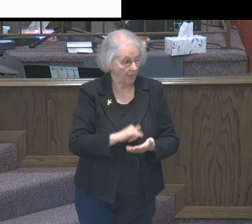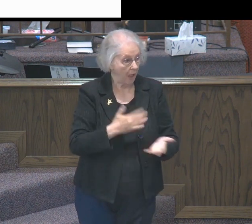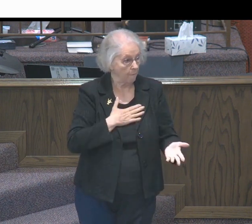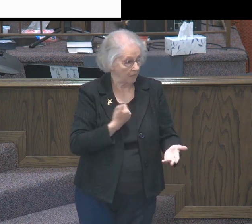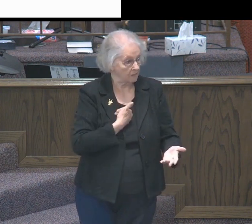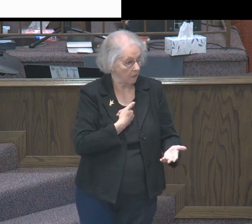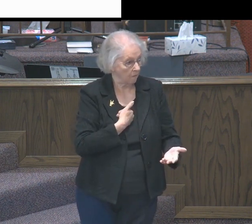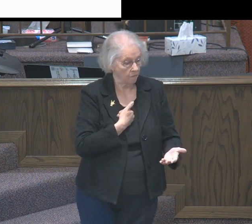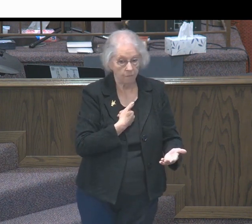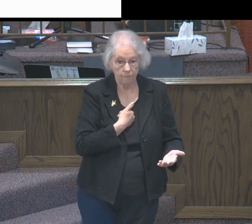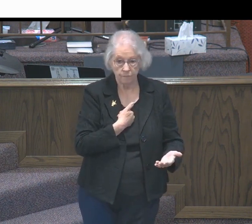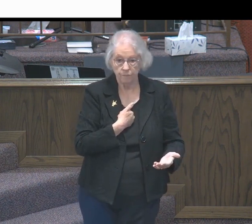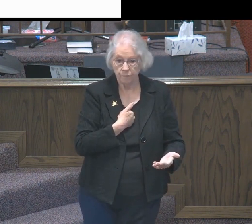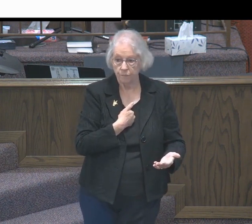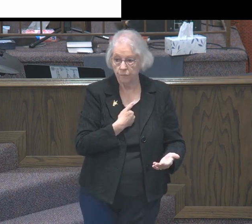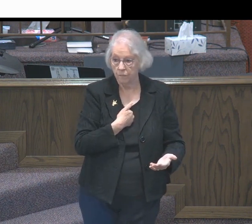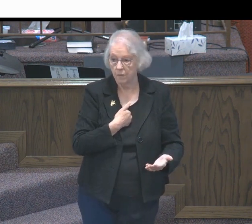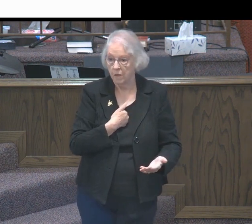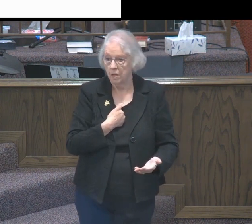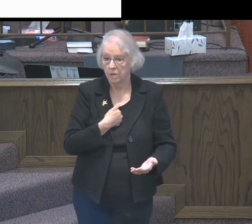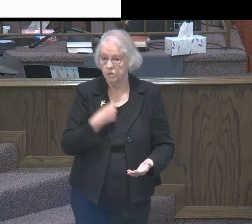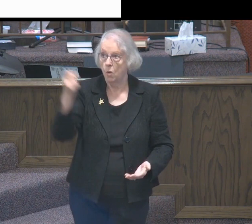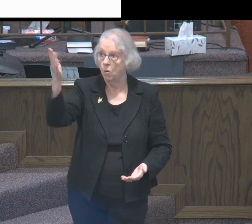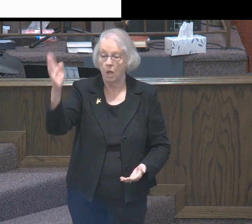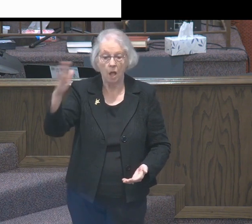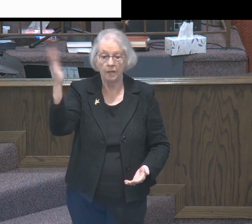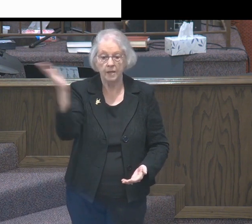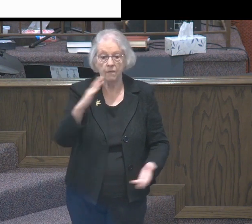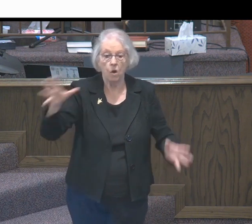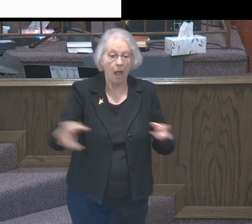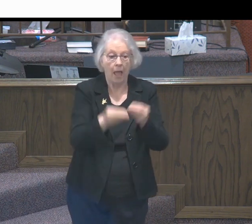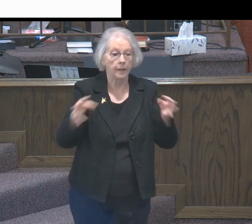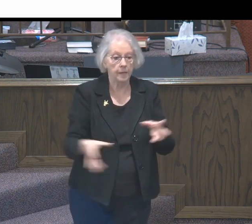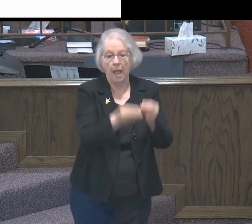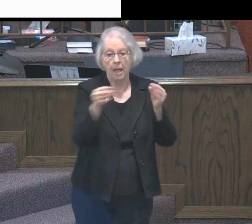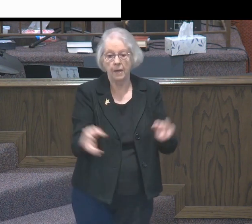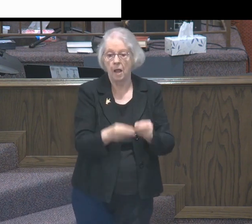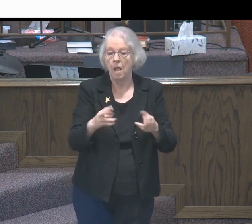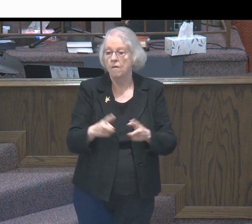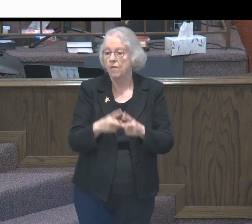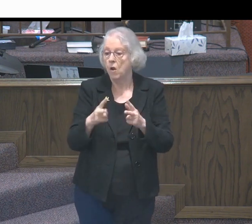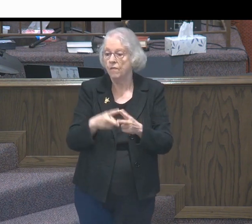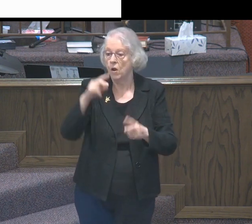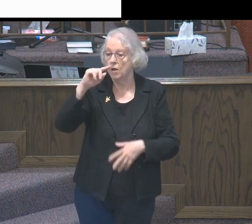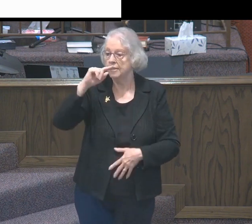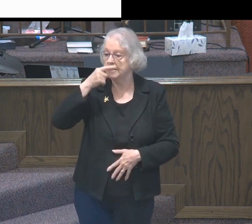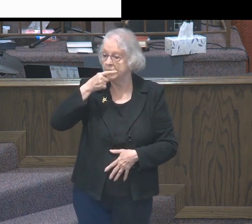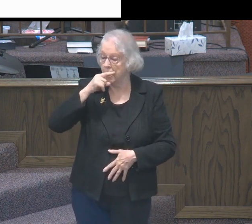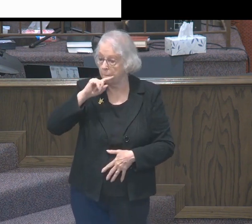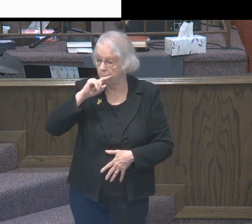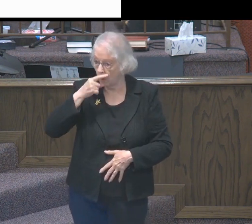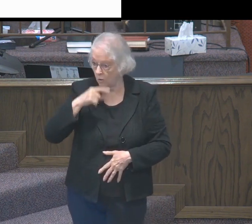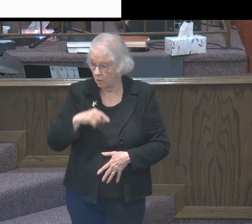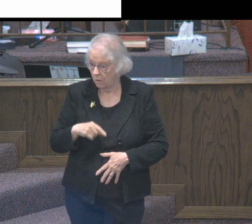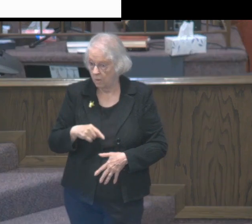were, what they did was they were changeable based on what? The exact same thing we